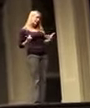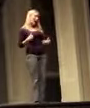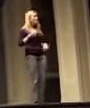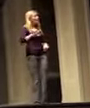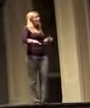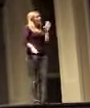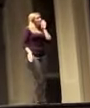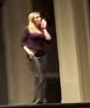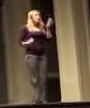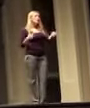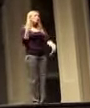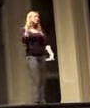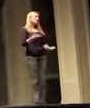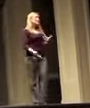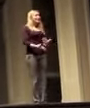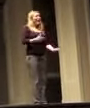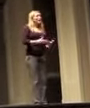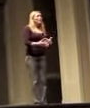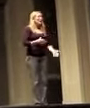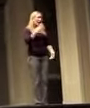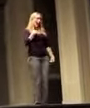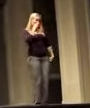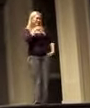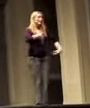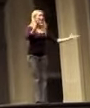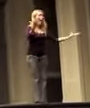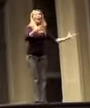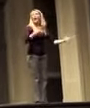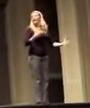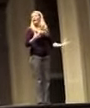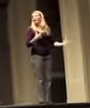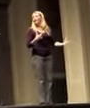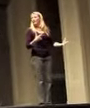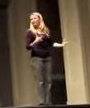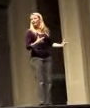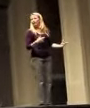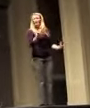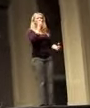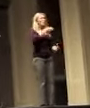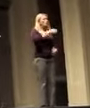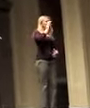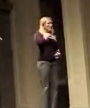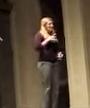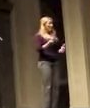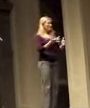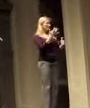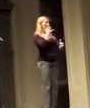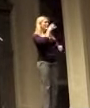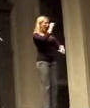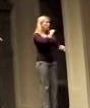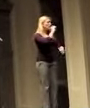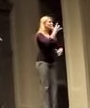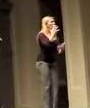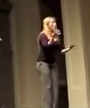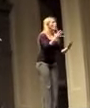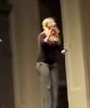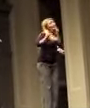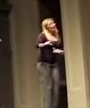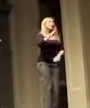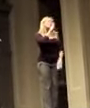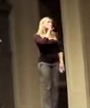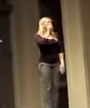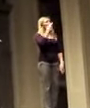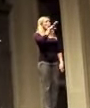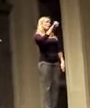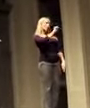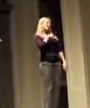a little bitch. Anyone else think it's hella whack how we attach gender role to food and drink? My favorite flavor of ice cream is little bitch sherbet. I watch